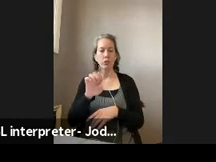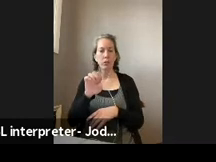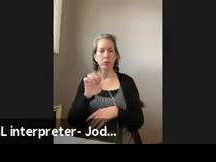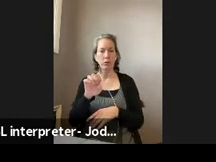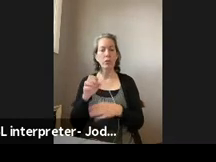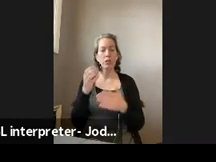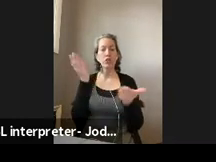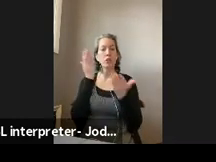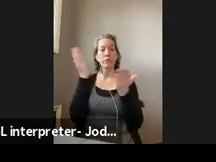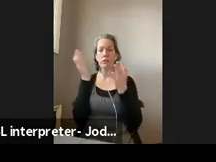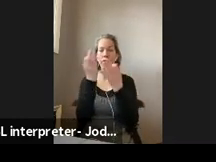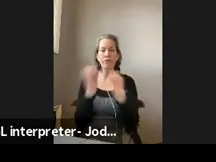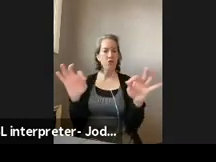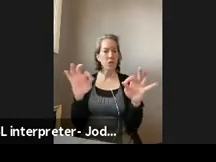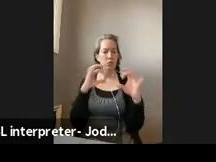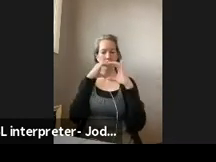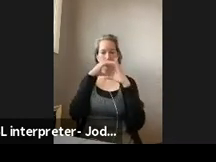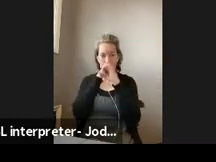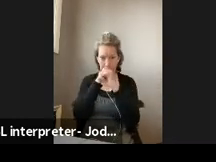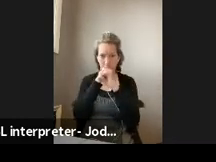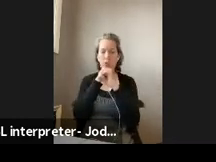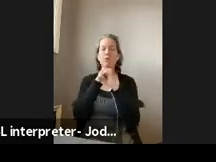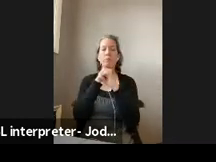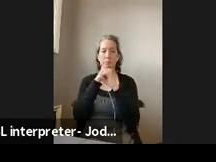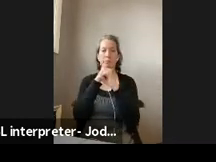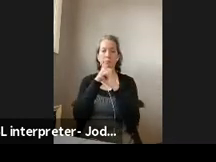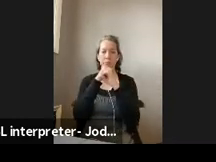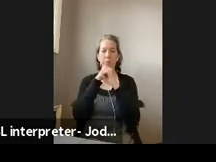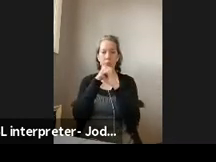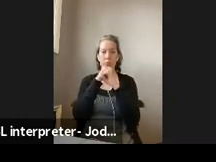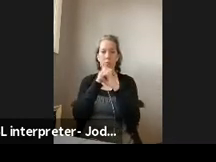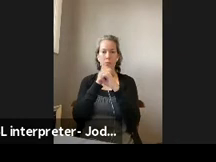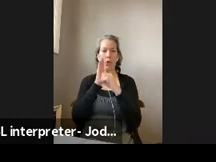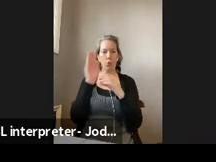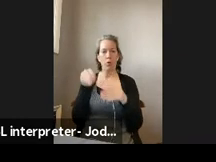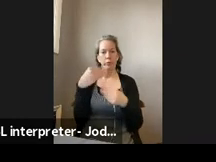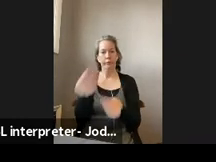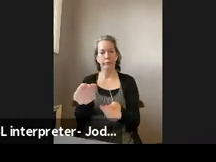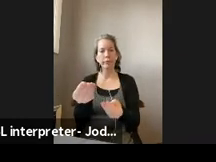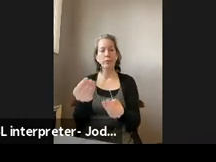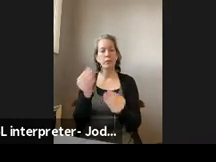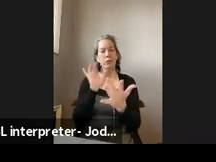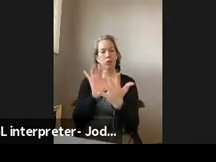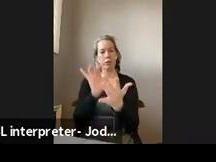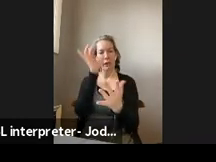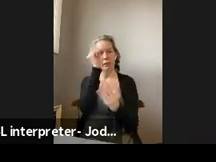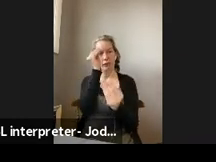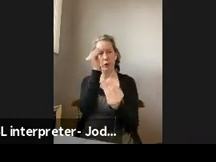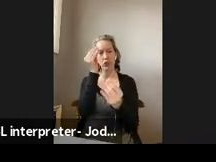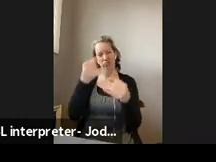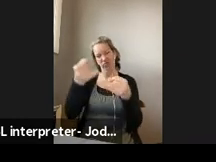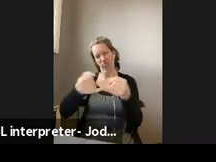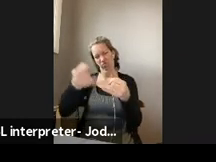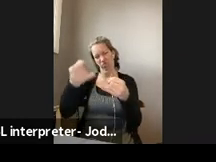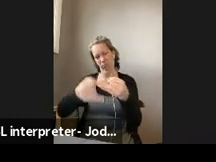and completely confidential. And we'll give you the contact information towards the end, of course.